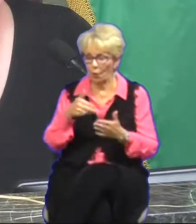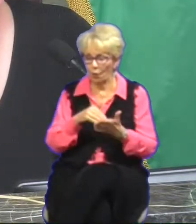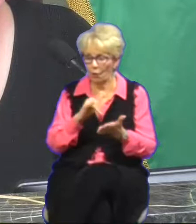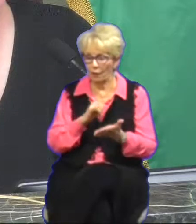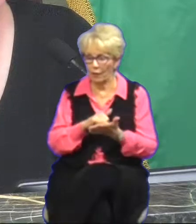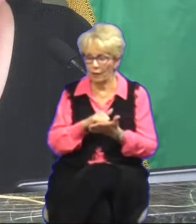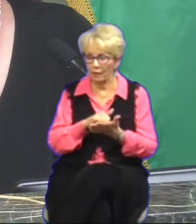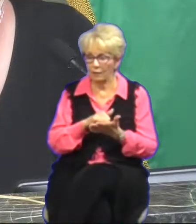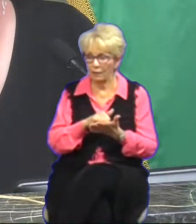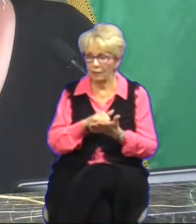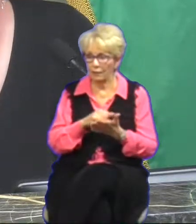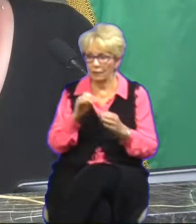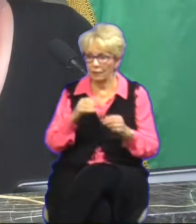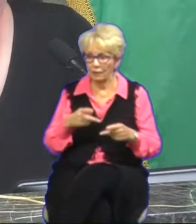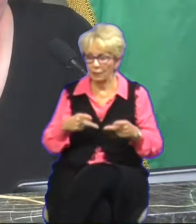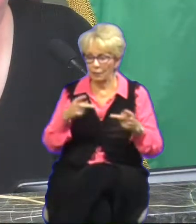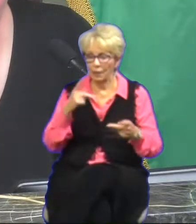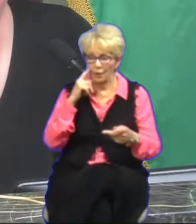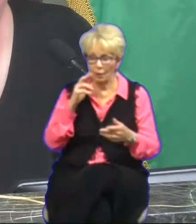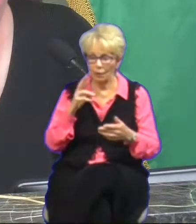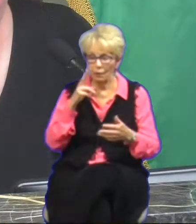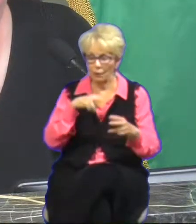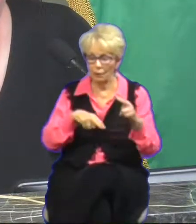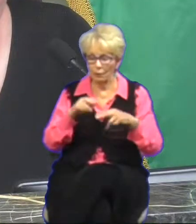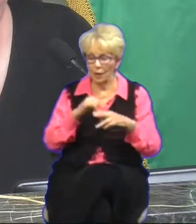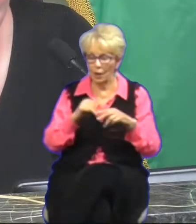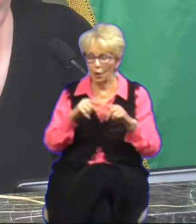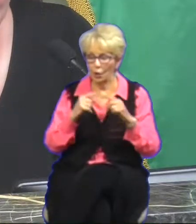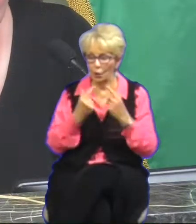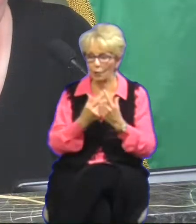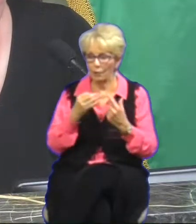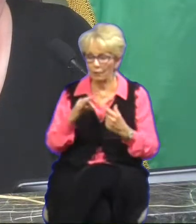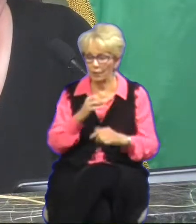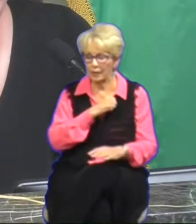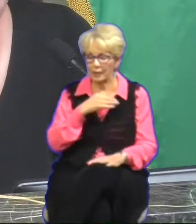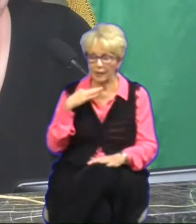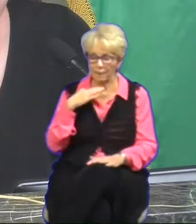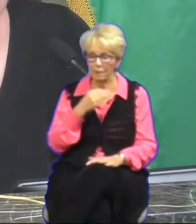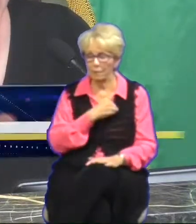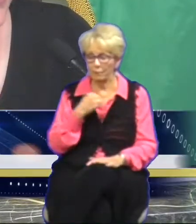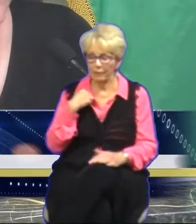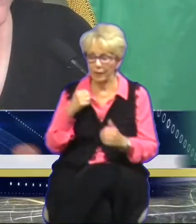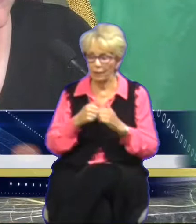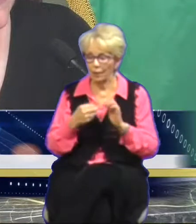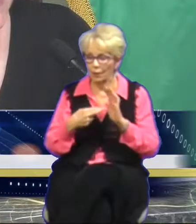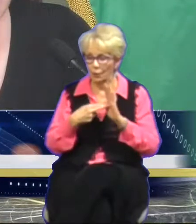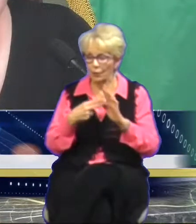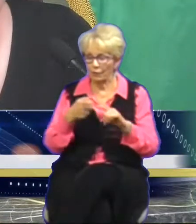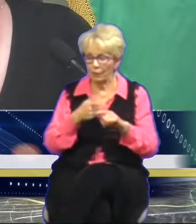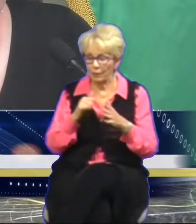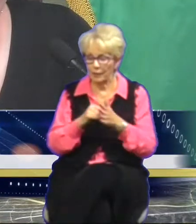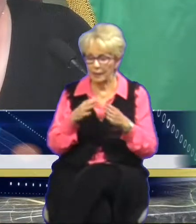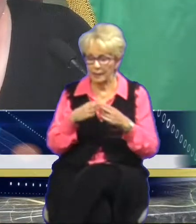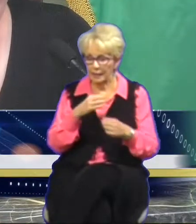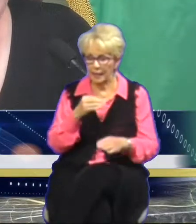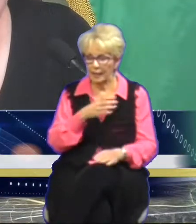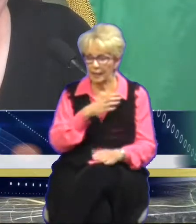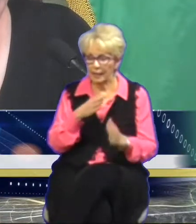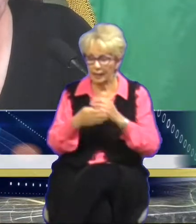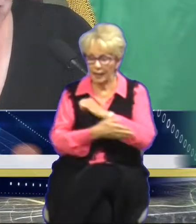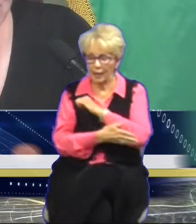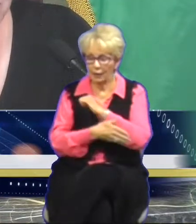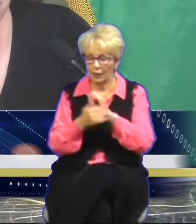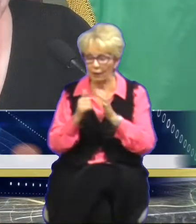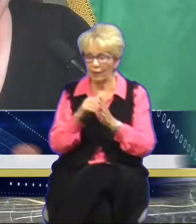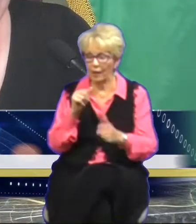nine proposals were reviewed by a group of staff members with representation from the city and the county and